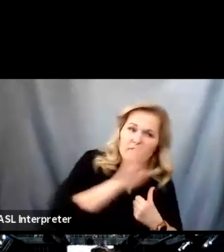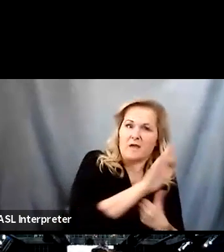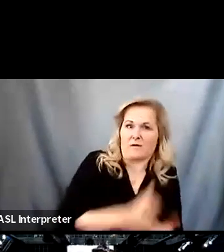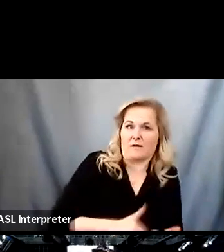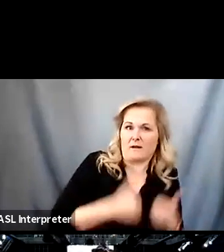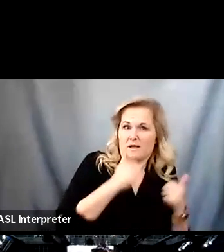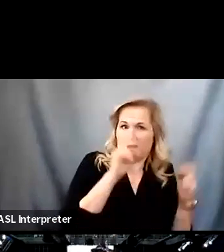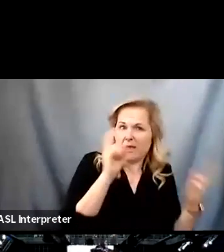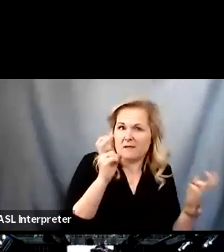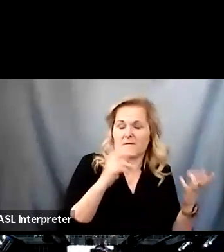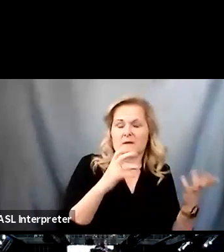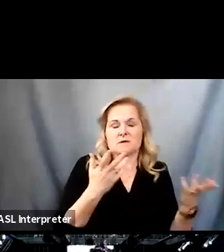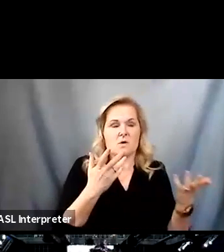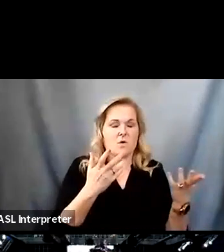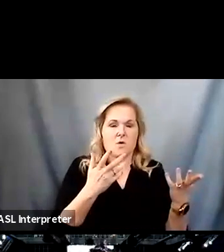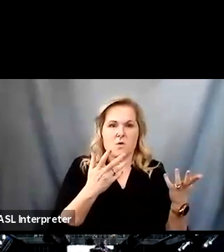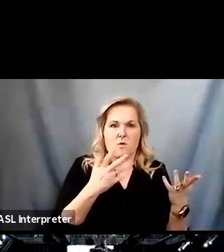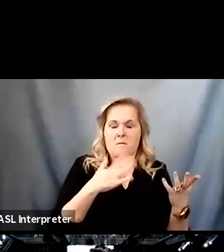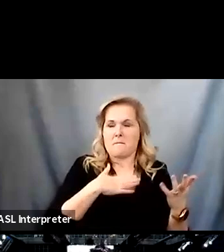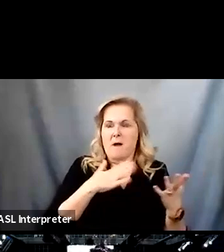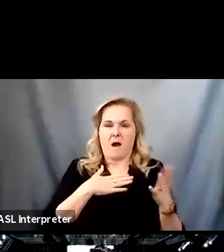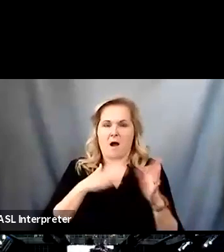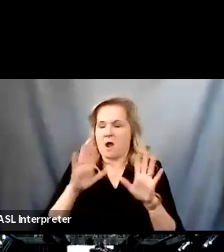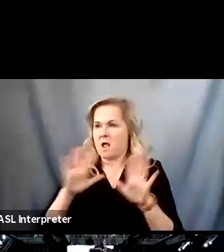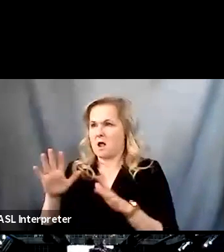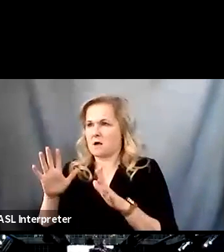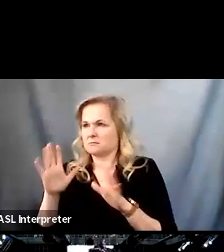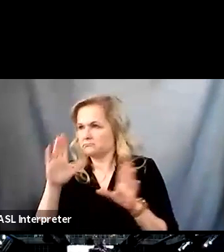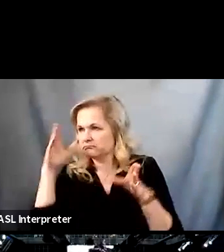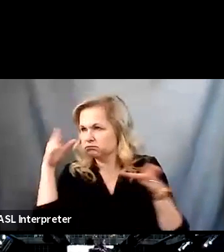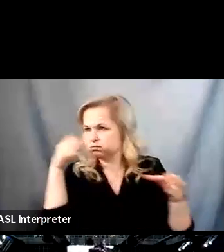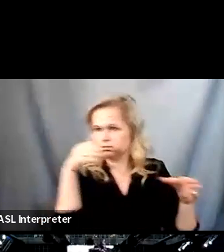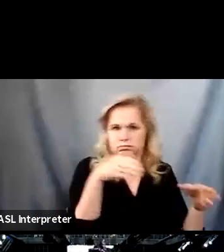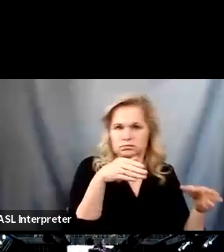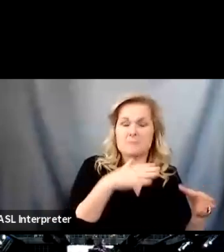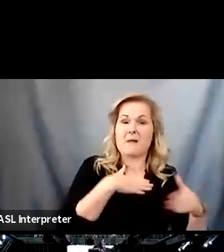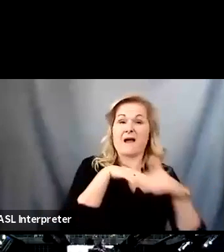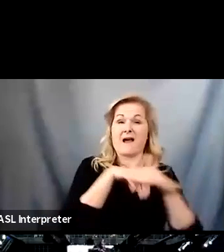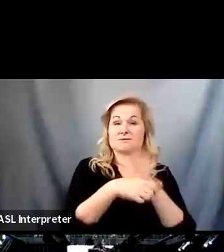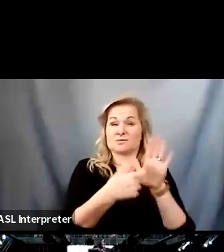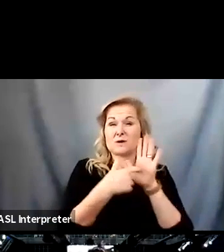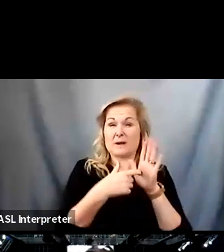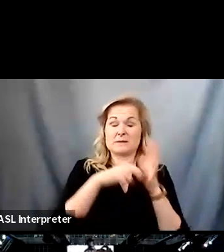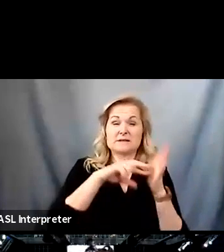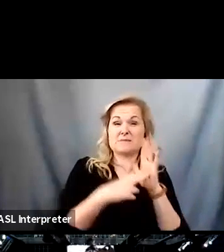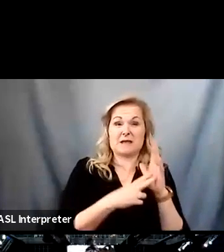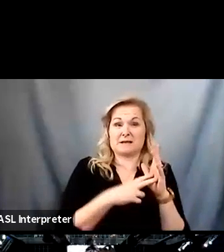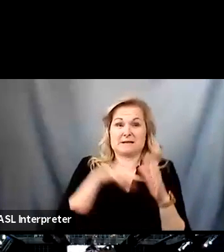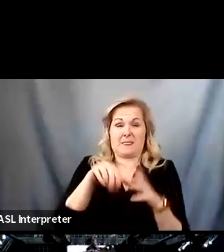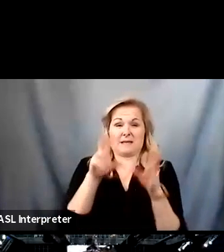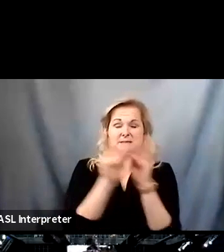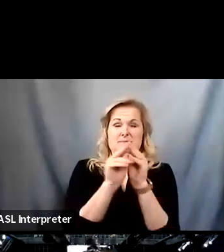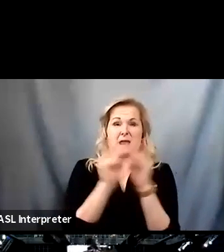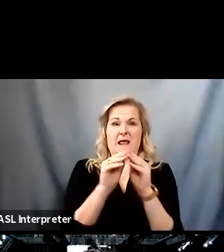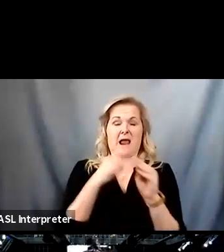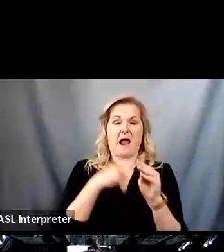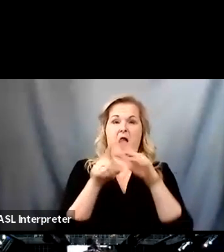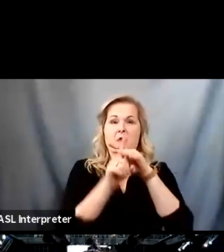wellness. And so my access needs include that I am going to be in and out of this in a visible